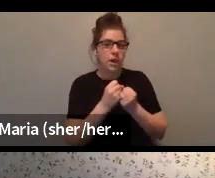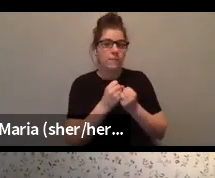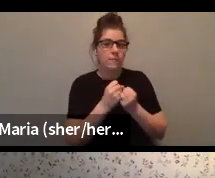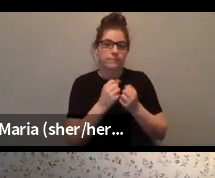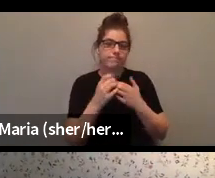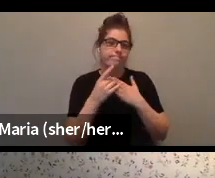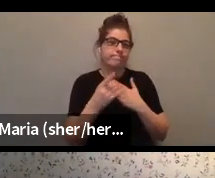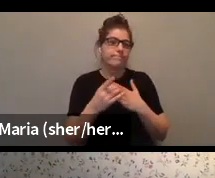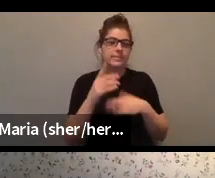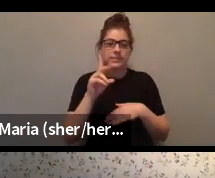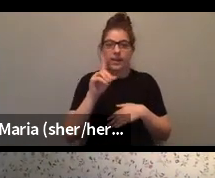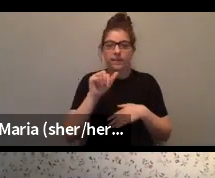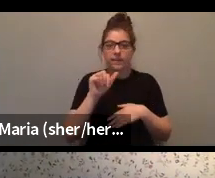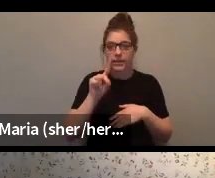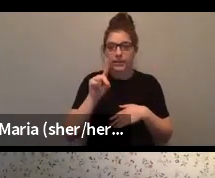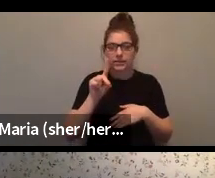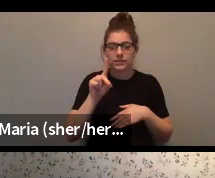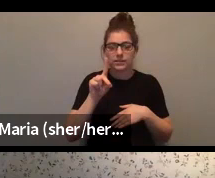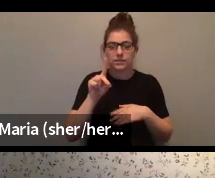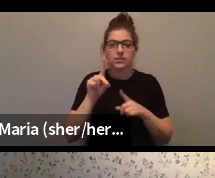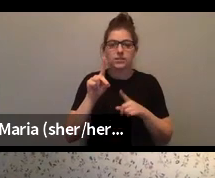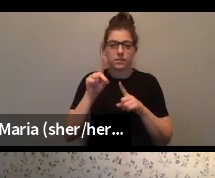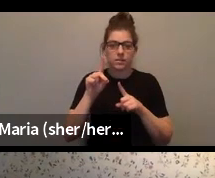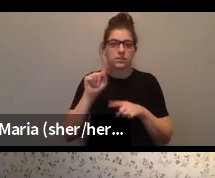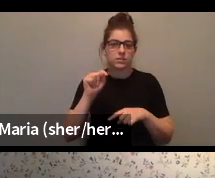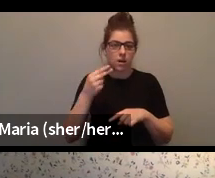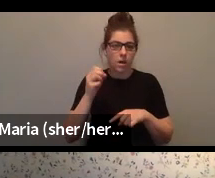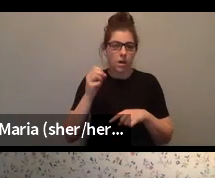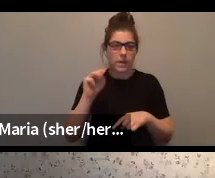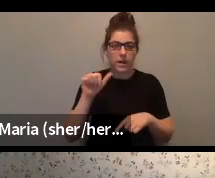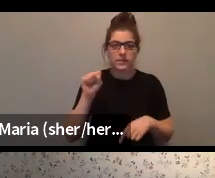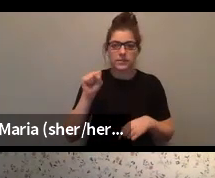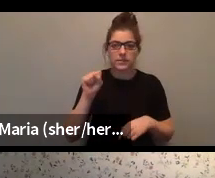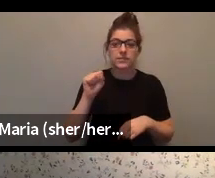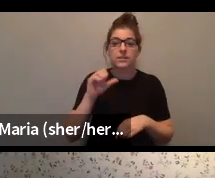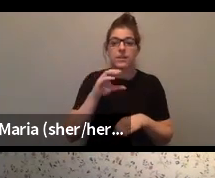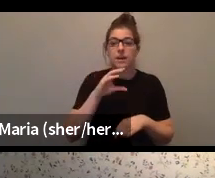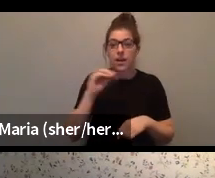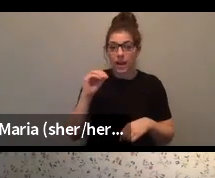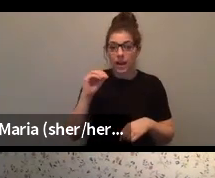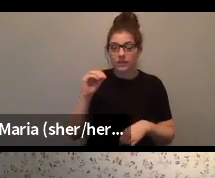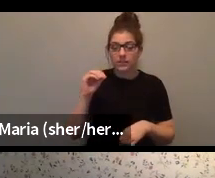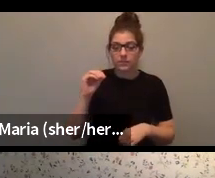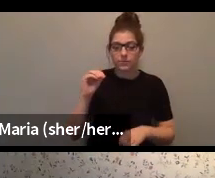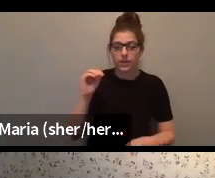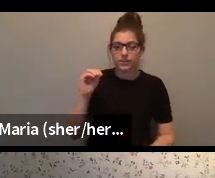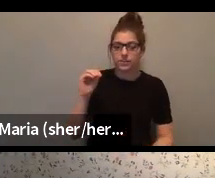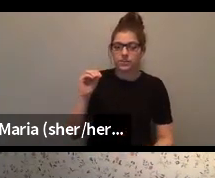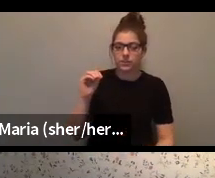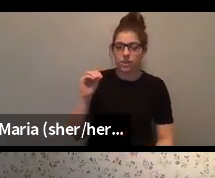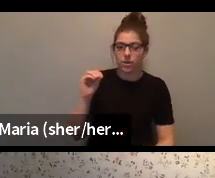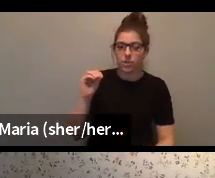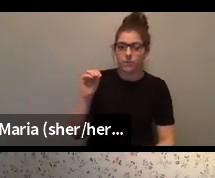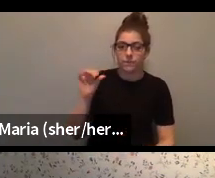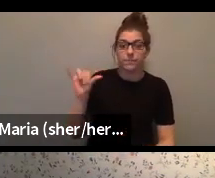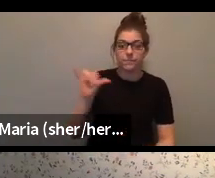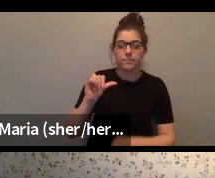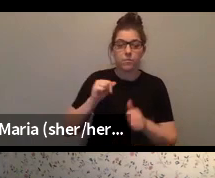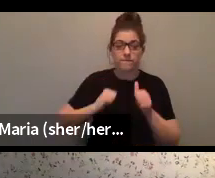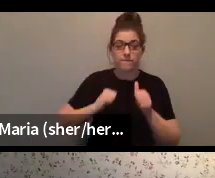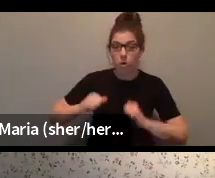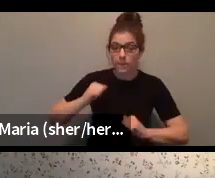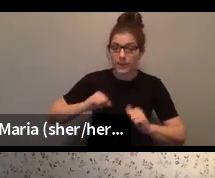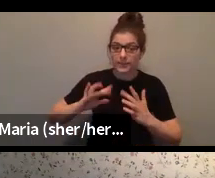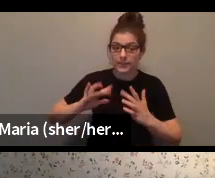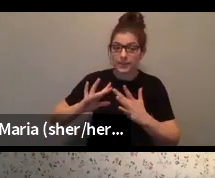Thompson and Peggy Pelequin. And also as a founder of the National Performance Network, there